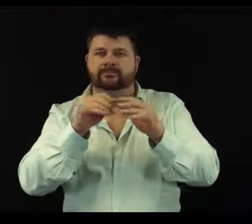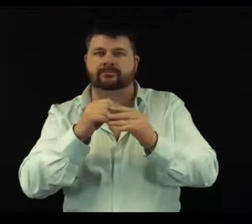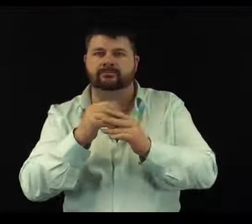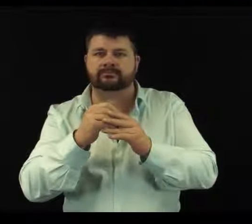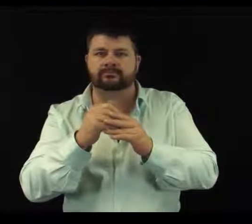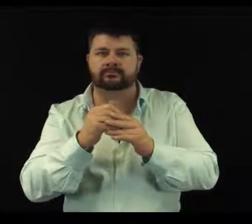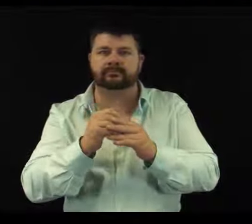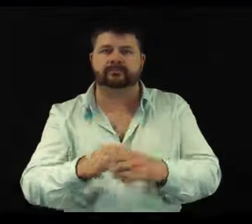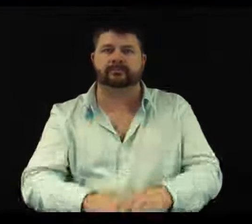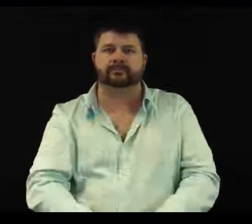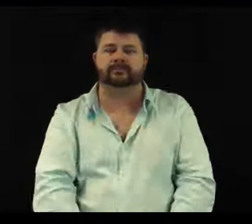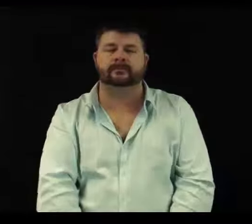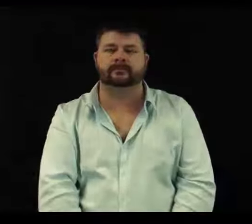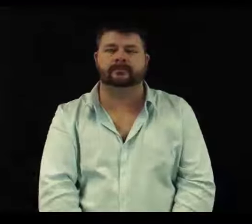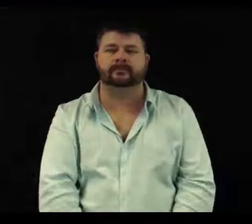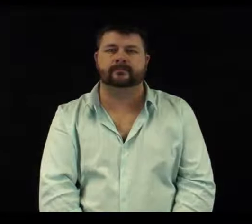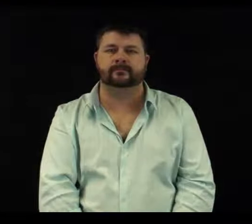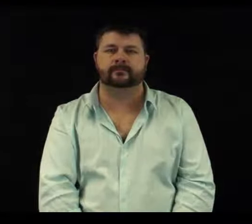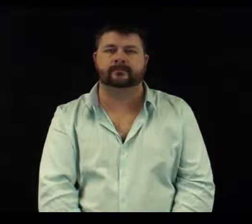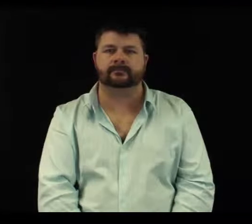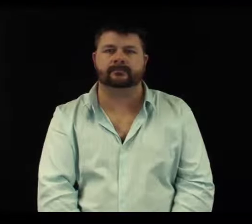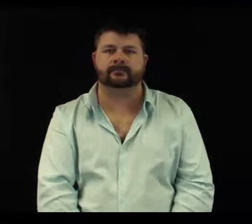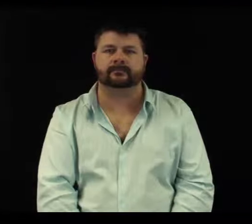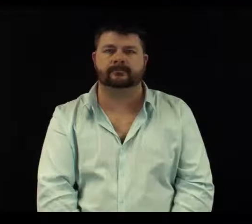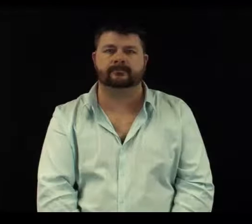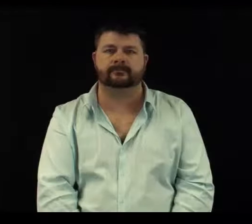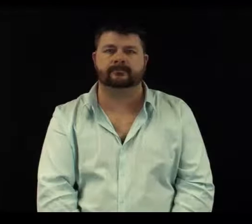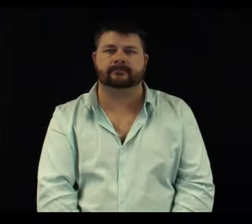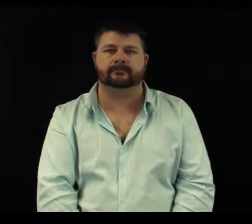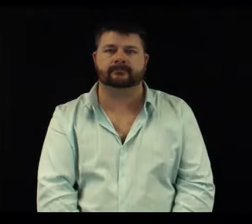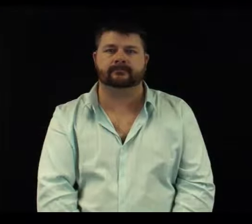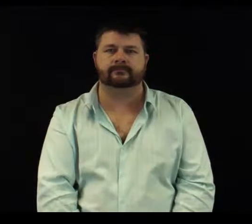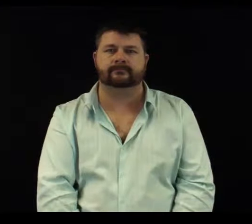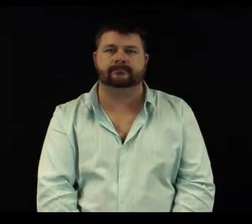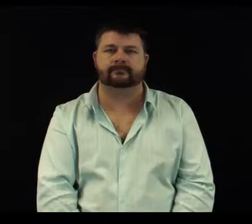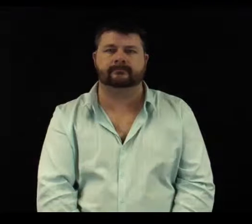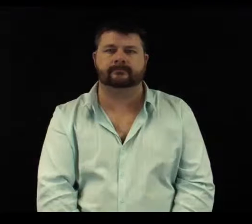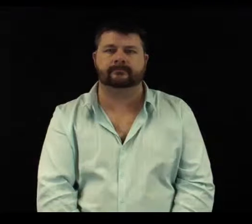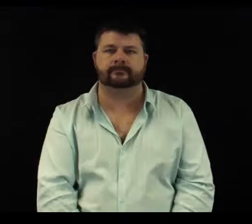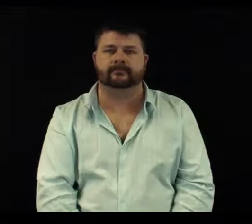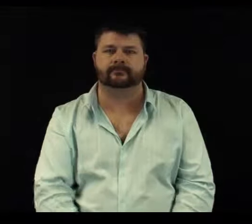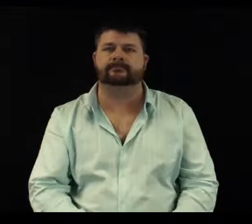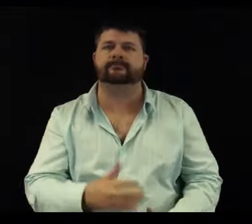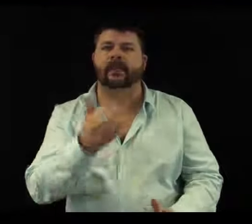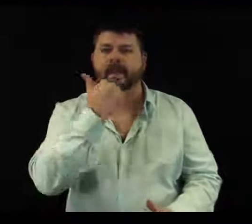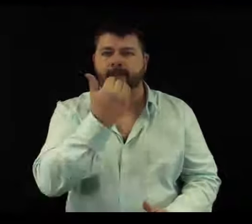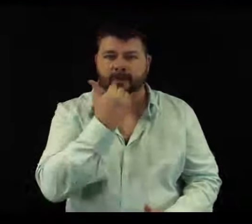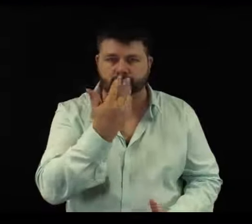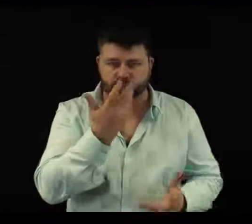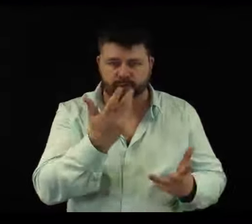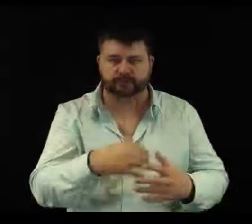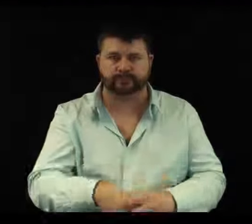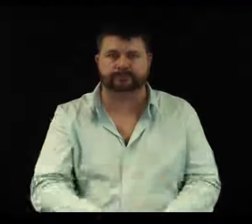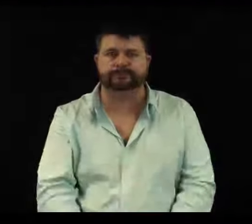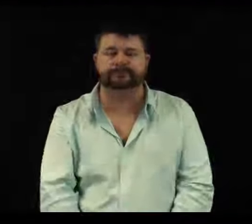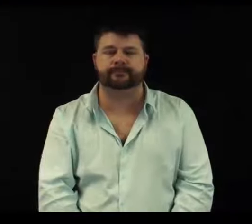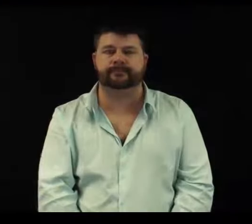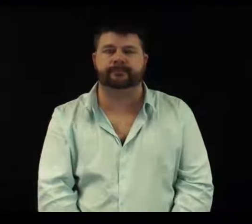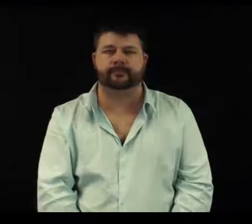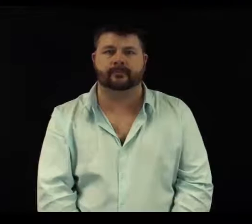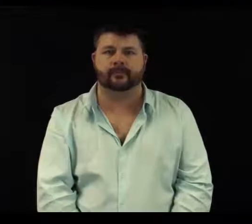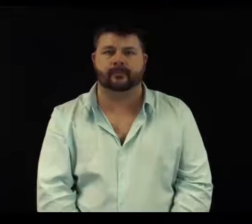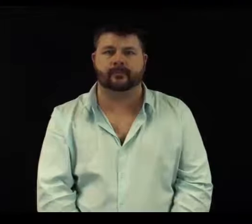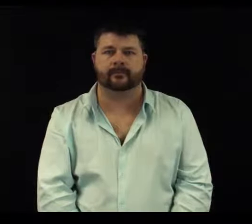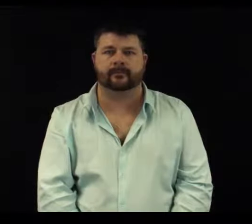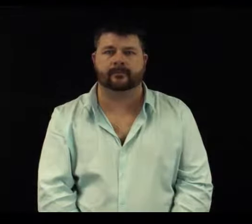art are shown at the top, along with a 1 to 5 star rating from people who have purchased this song and rated it. If you're